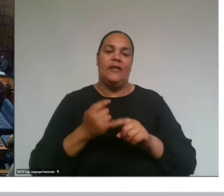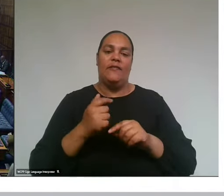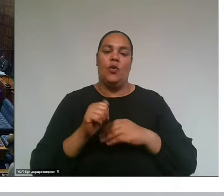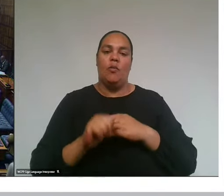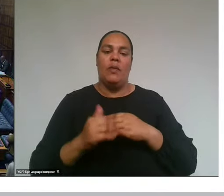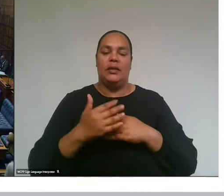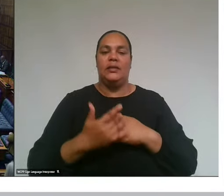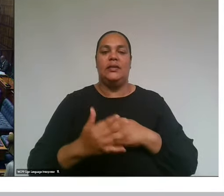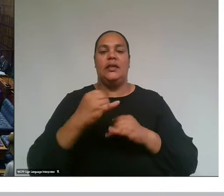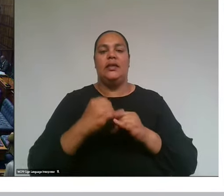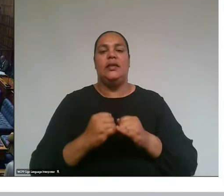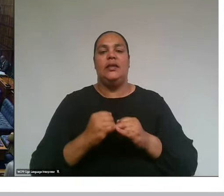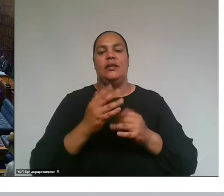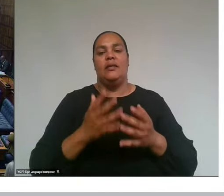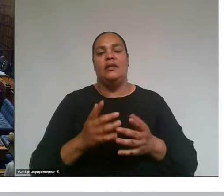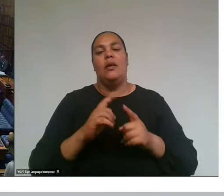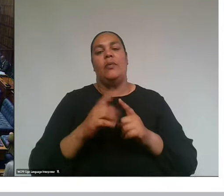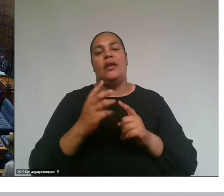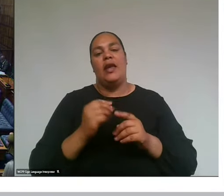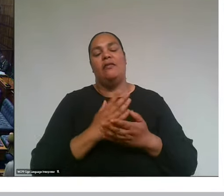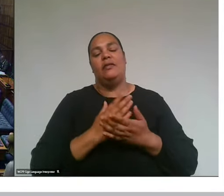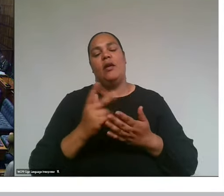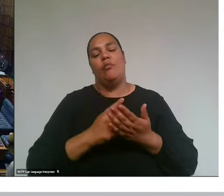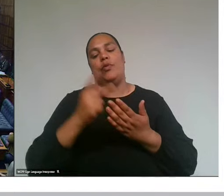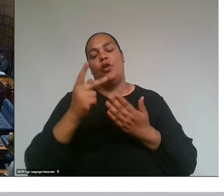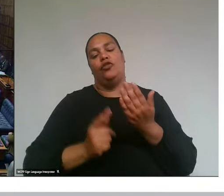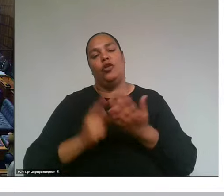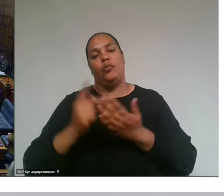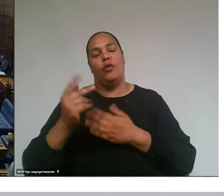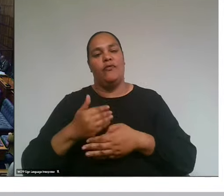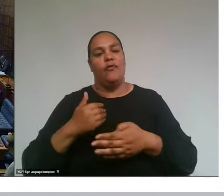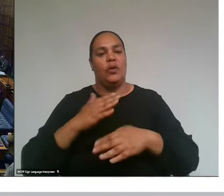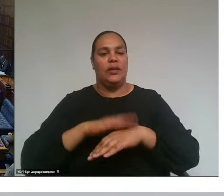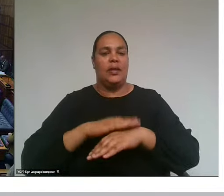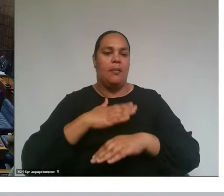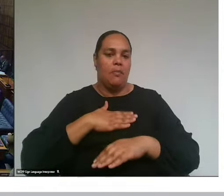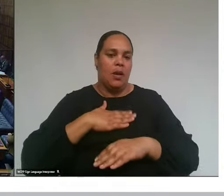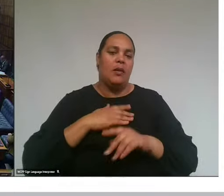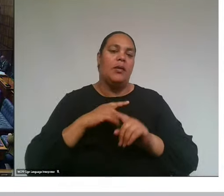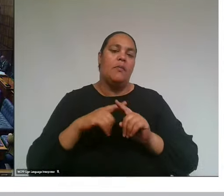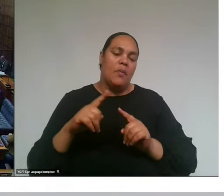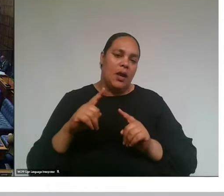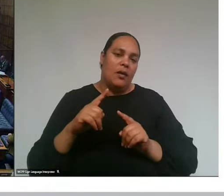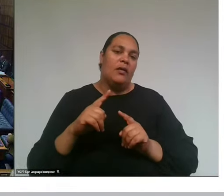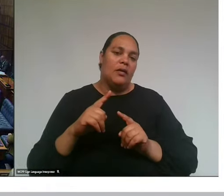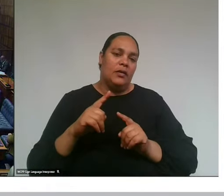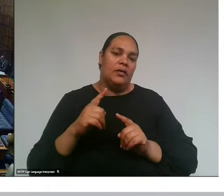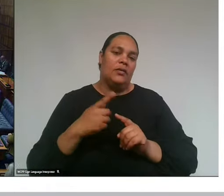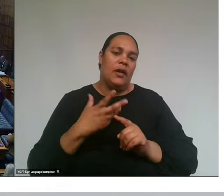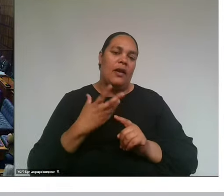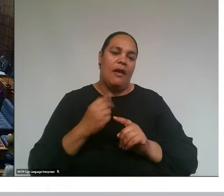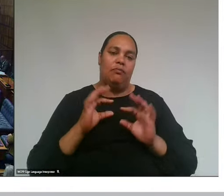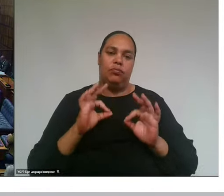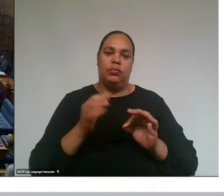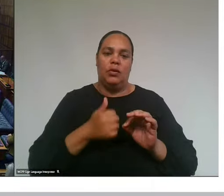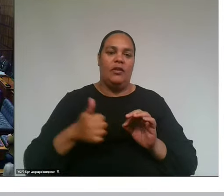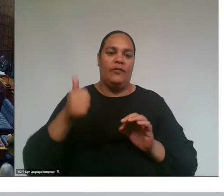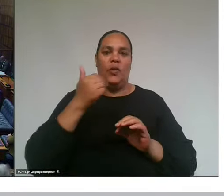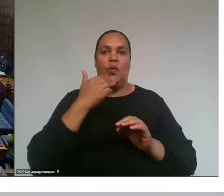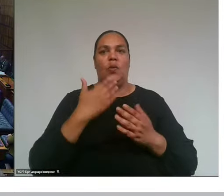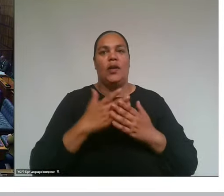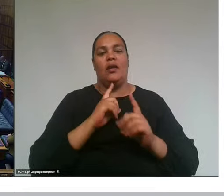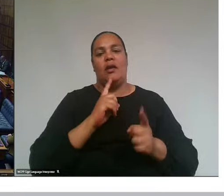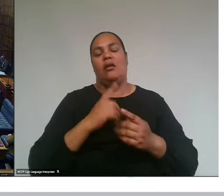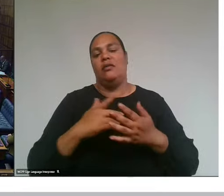into the financial year so there are some projects that are before my time but we have uh um excellent officials here that will be able to